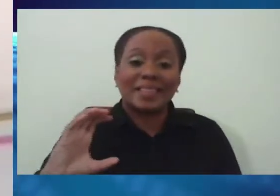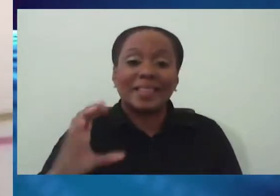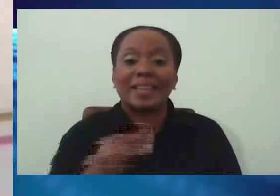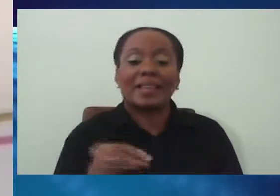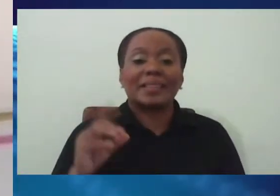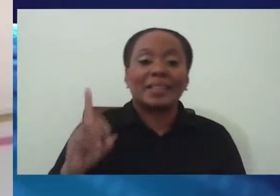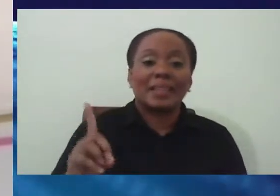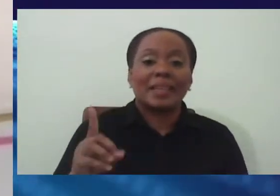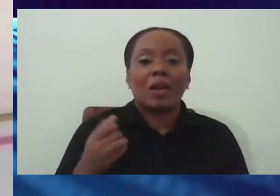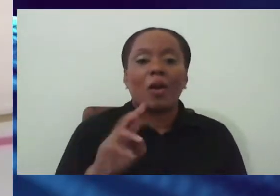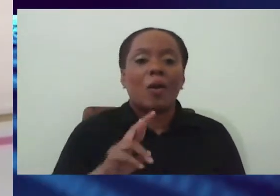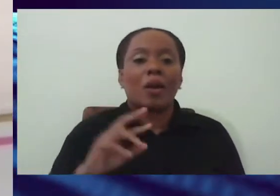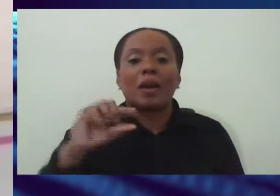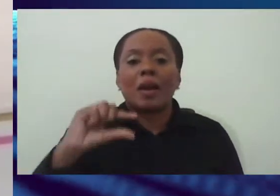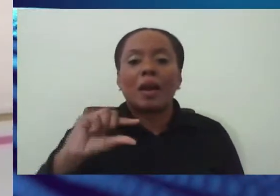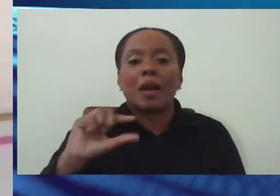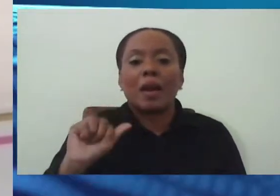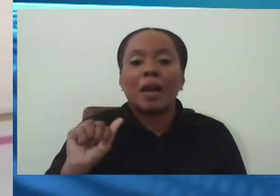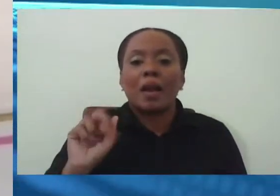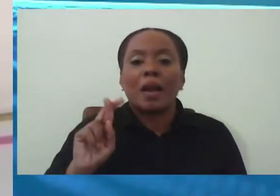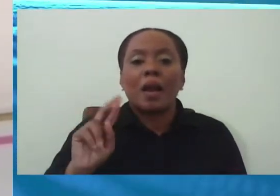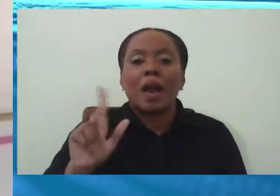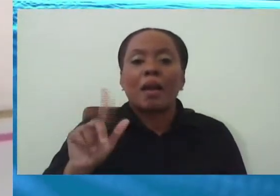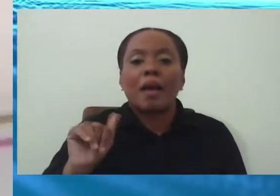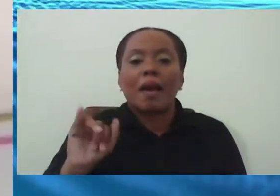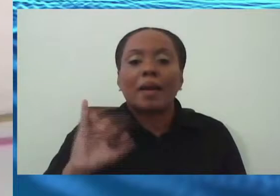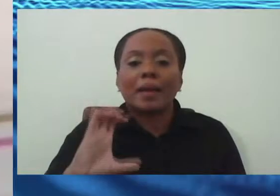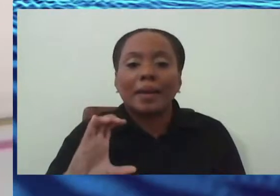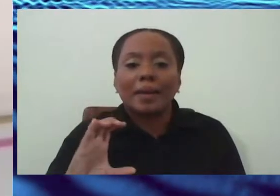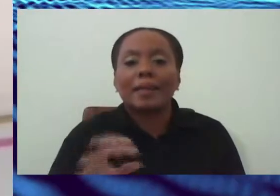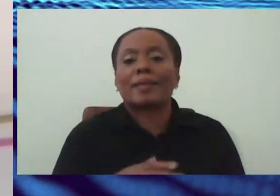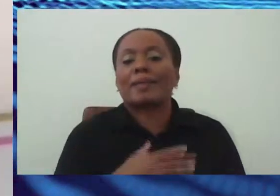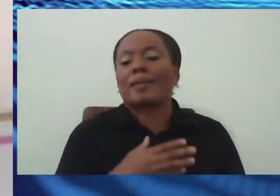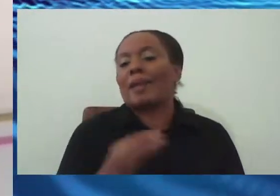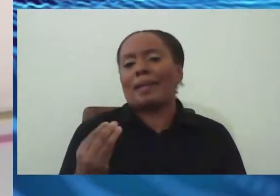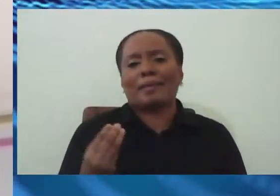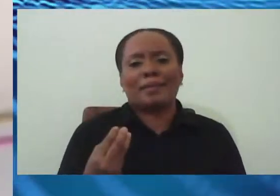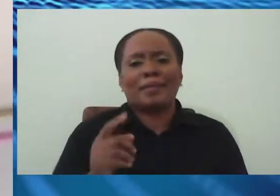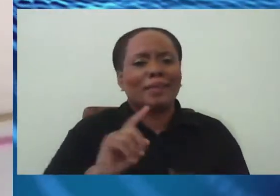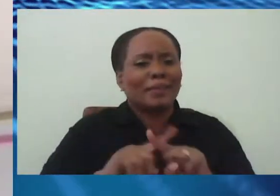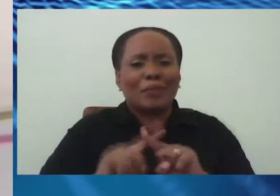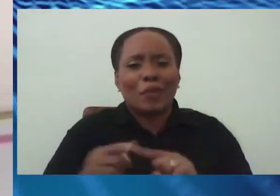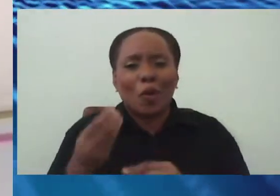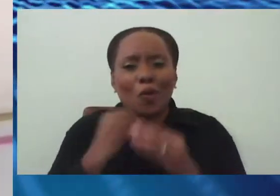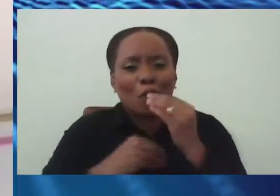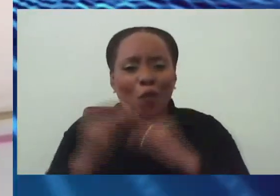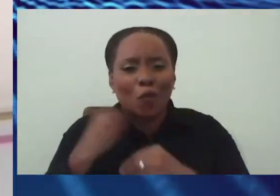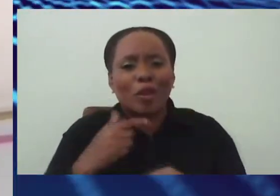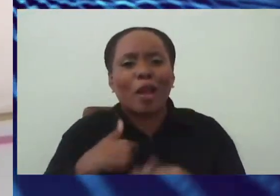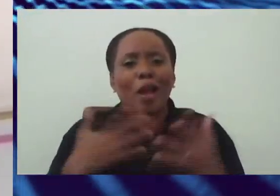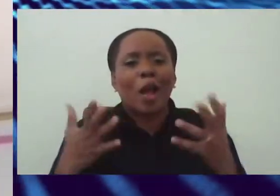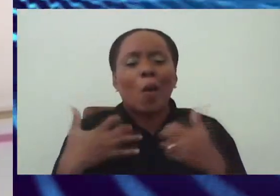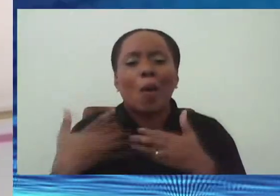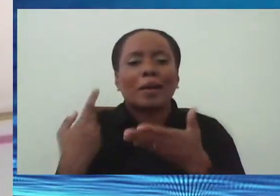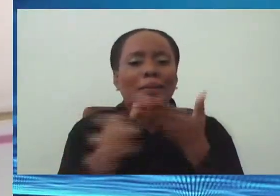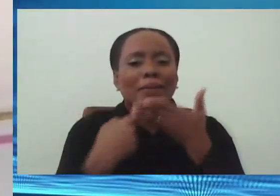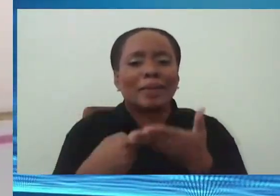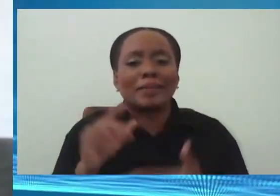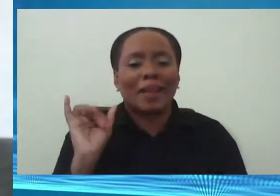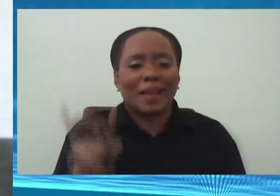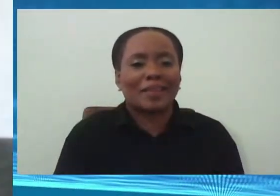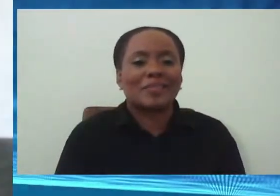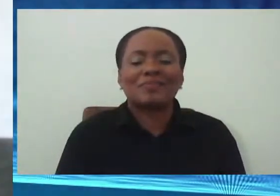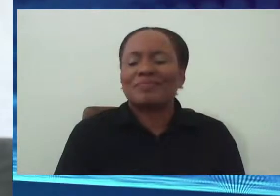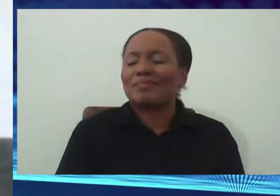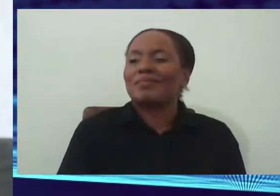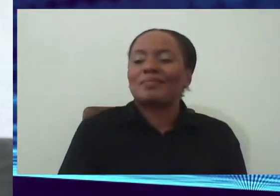office or whatever saying, we've made this and we're using this every day. You know, I would like to talk about that as well, how you could use those things. I think